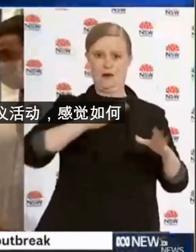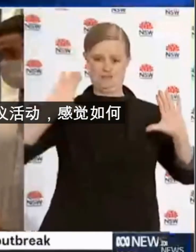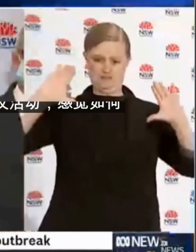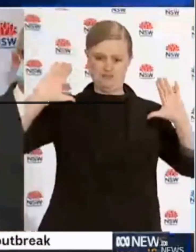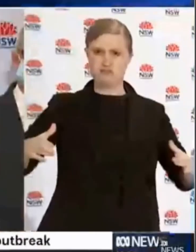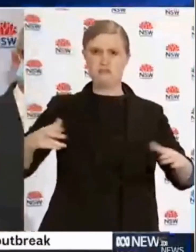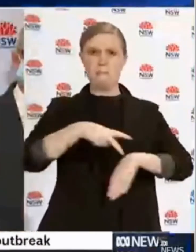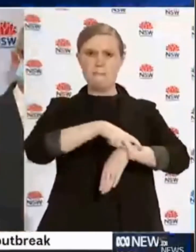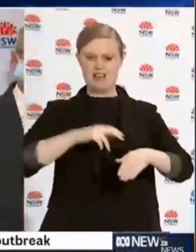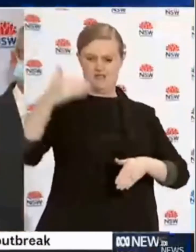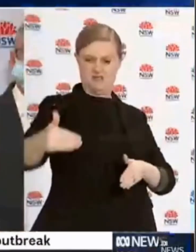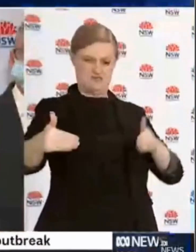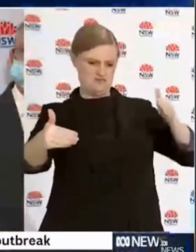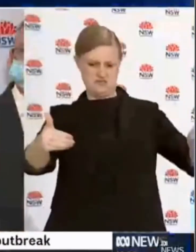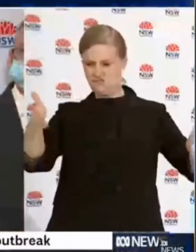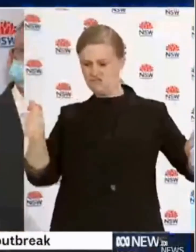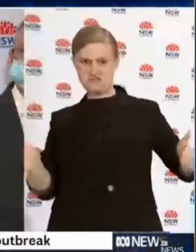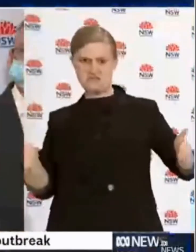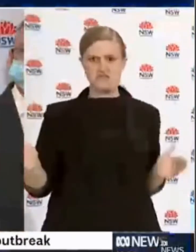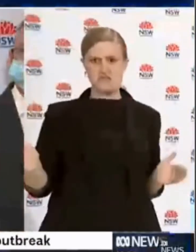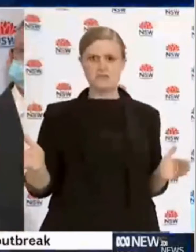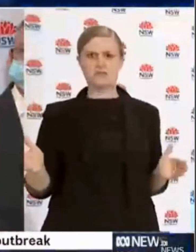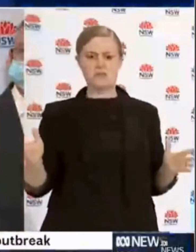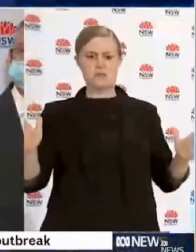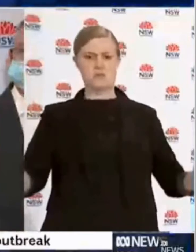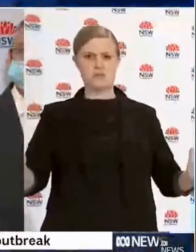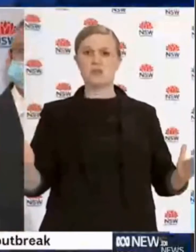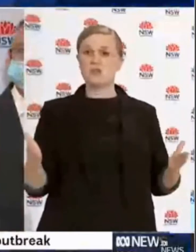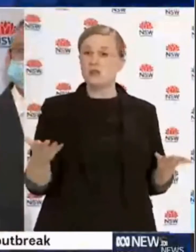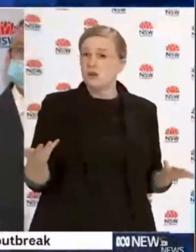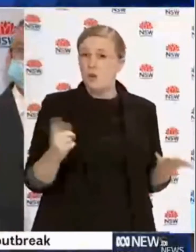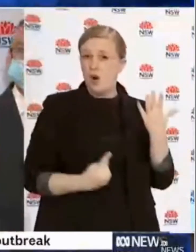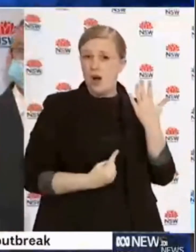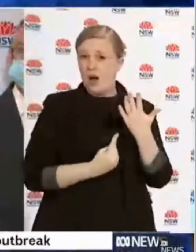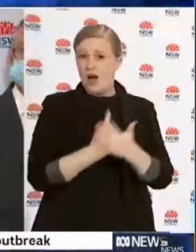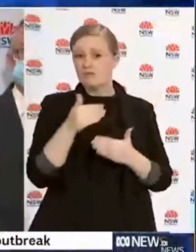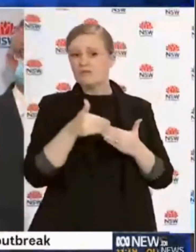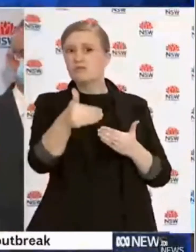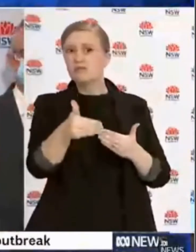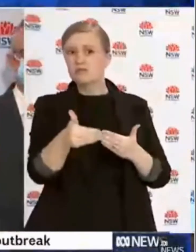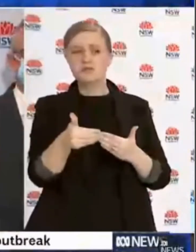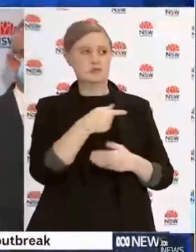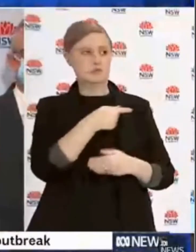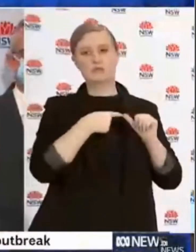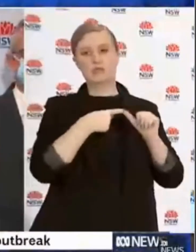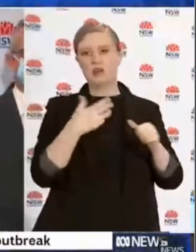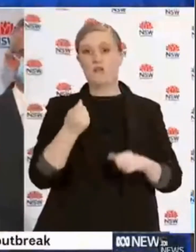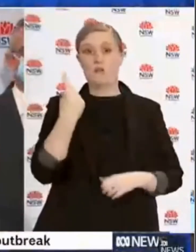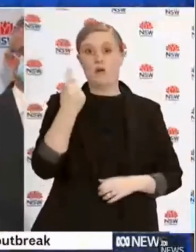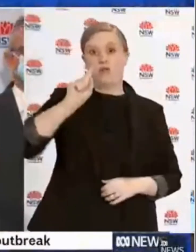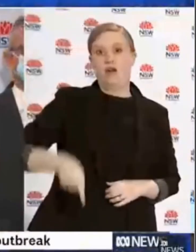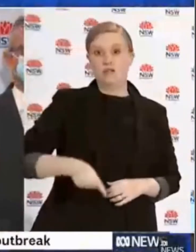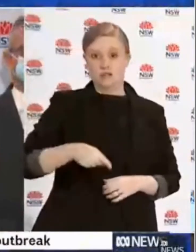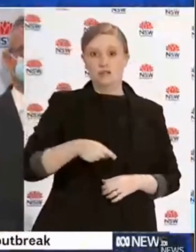today? Look, as the Commissioner said yesterday, we'll have up to 1,000 police officers on the street. You've seen, as we speak at the moment, there's a significant